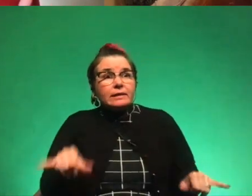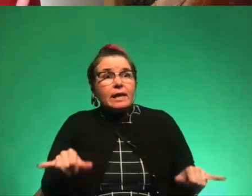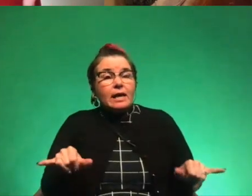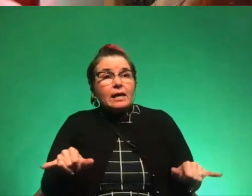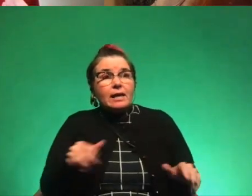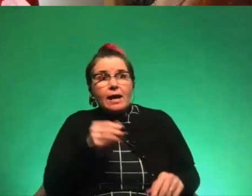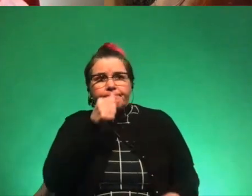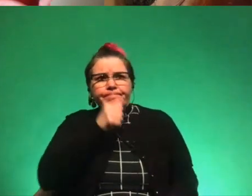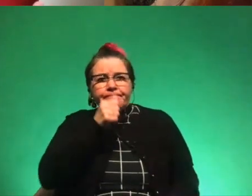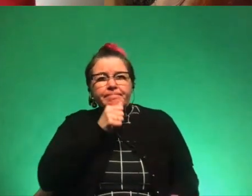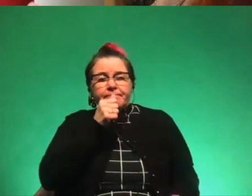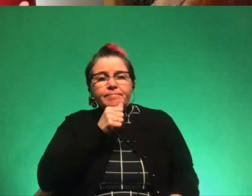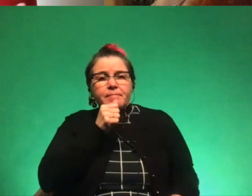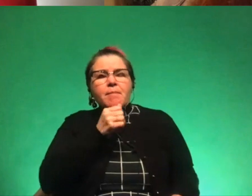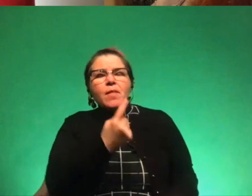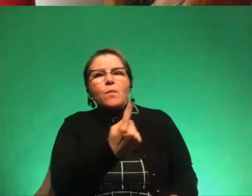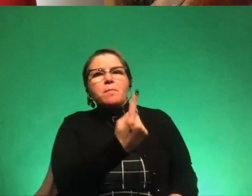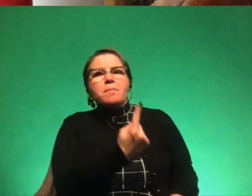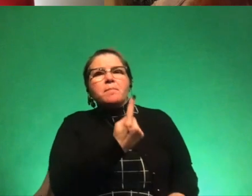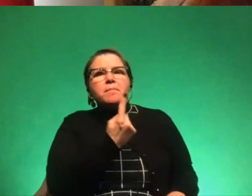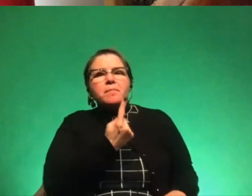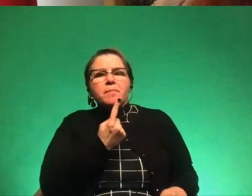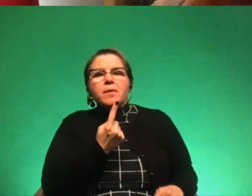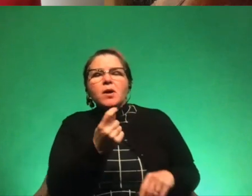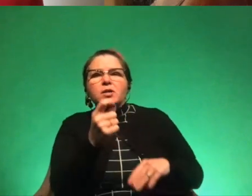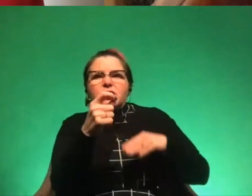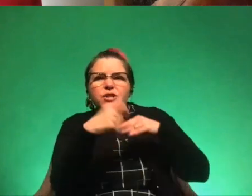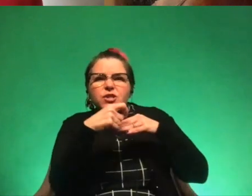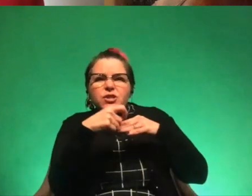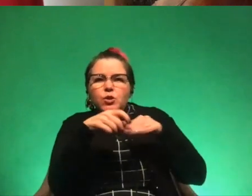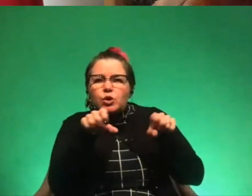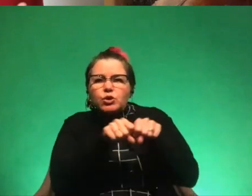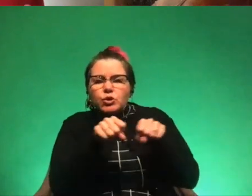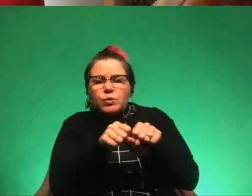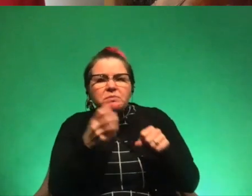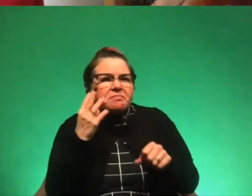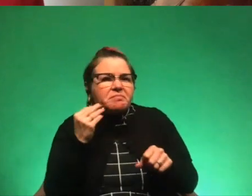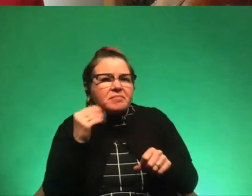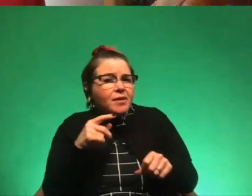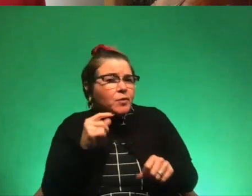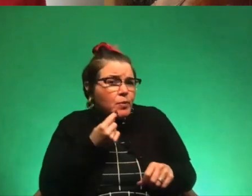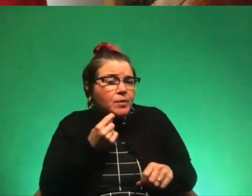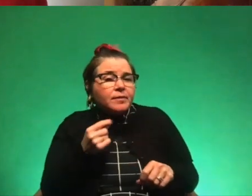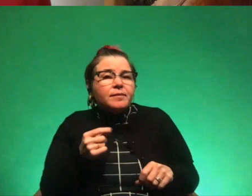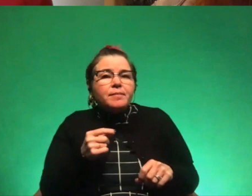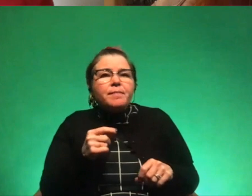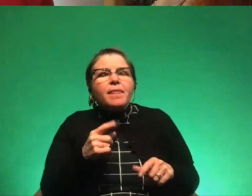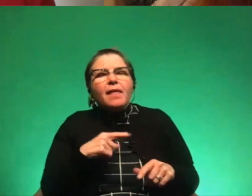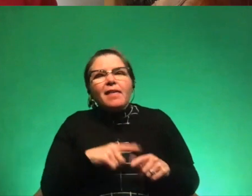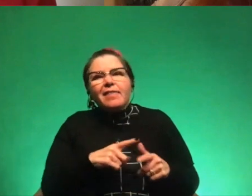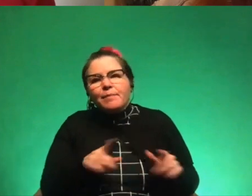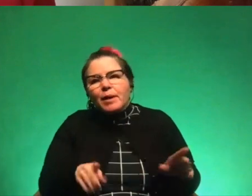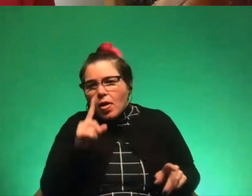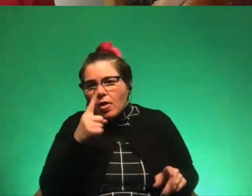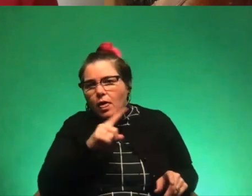patient, they might come up to you and kind of like peck at your shoes or something. I have had that before, which is really cool, but they then get bored and move on to